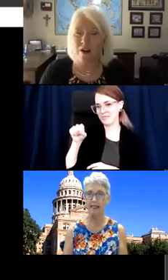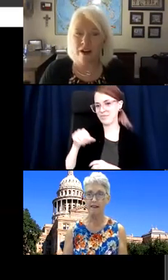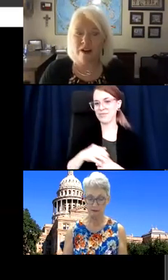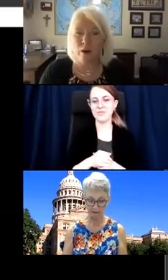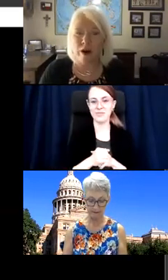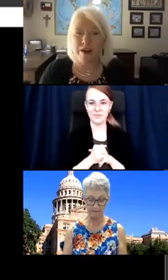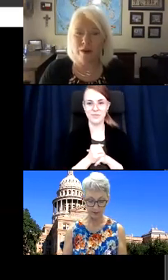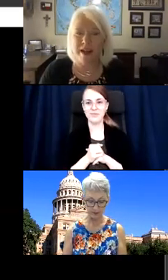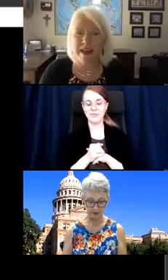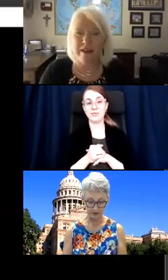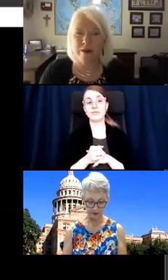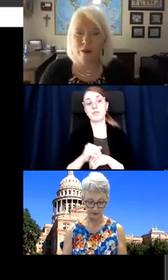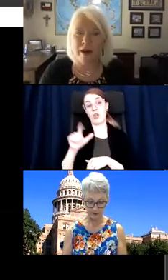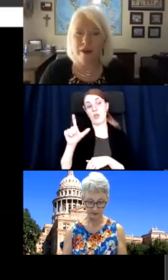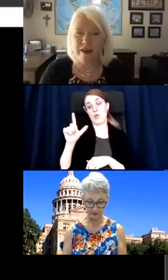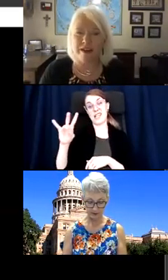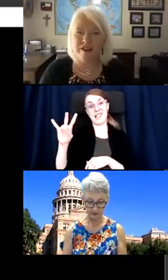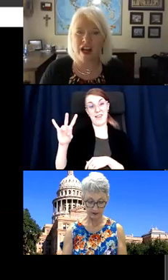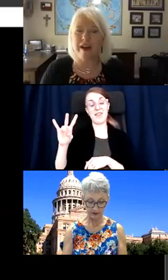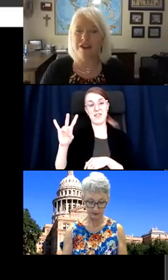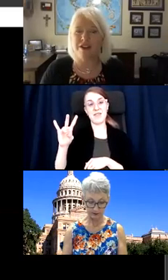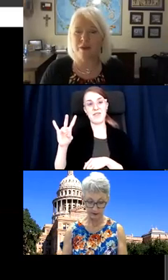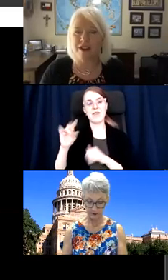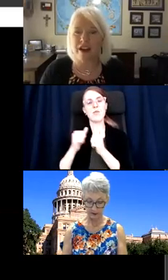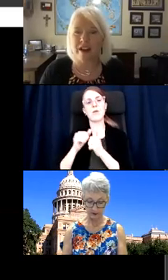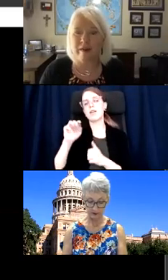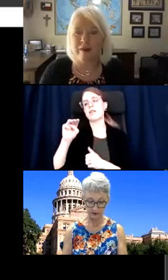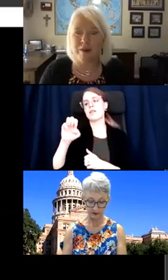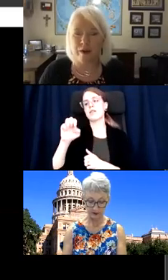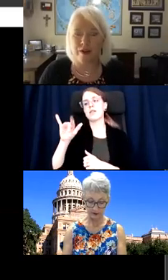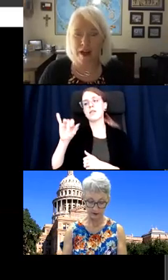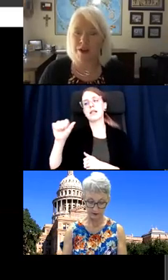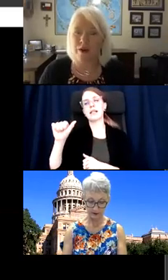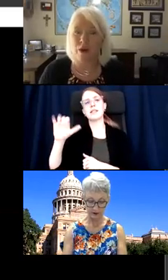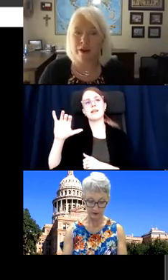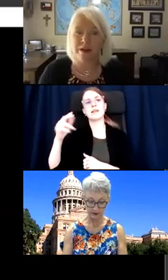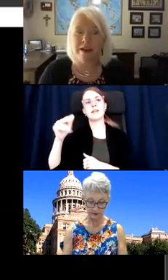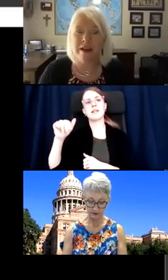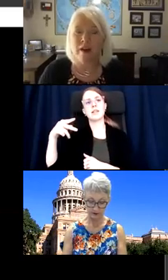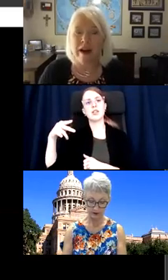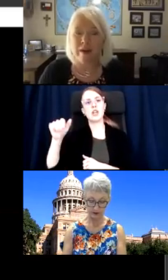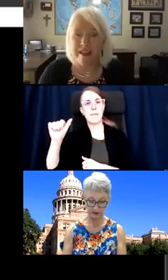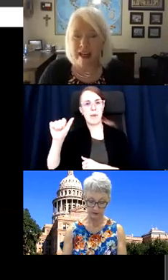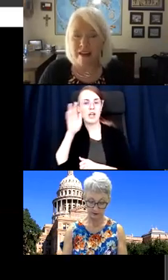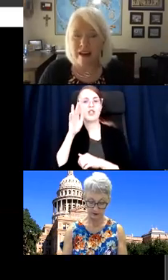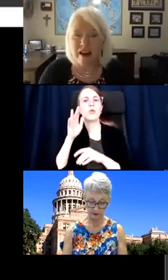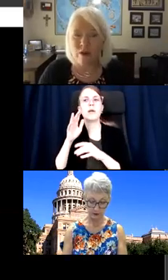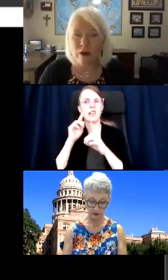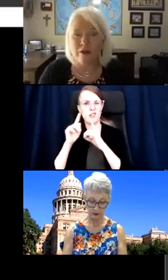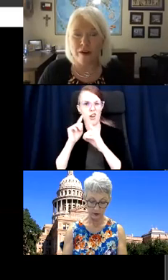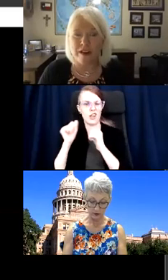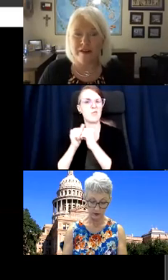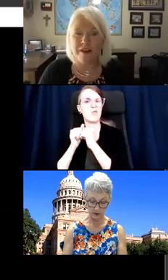Yep. So the one on the 27th will be with Melissa Chapa. She will be sharing talking to employers about retaining